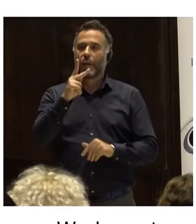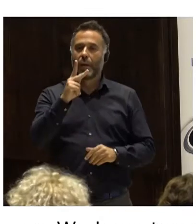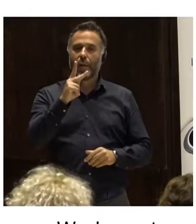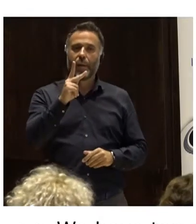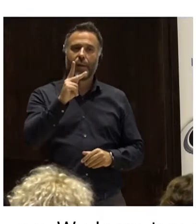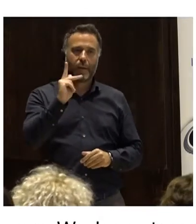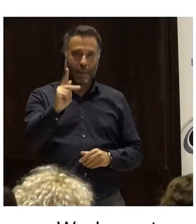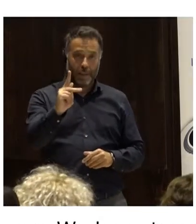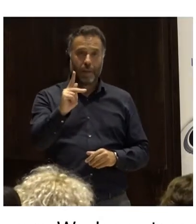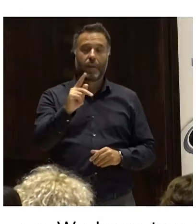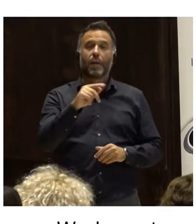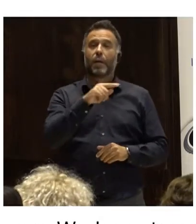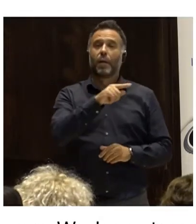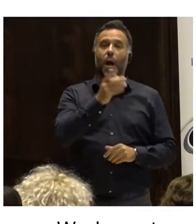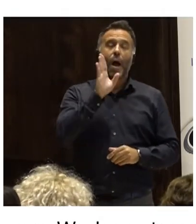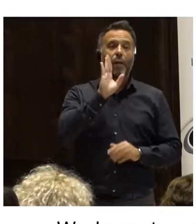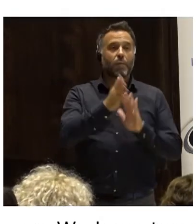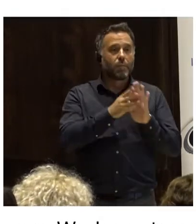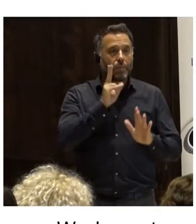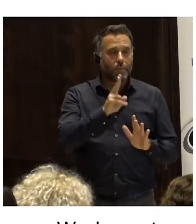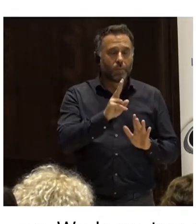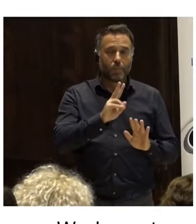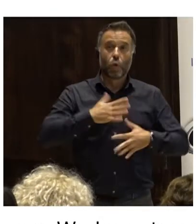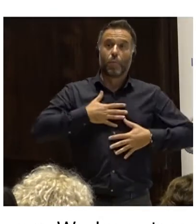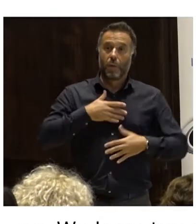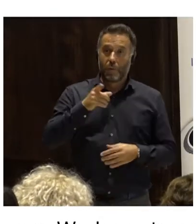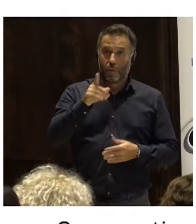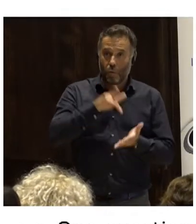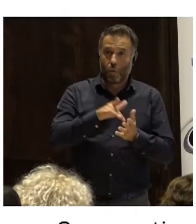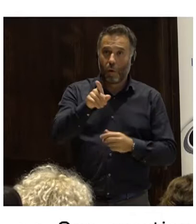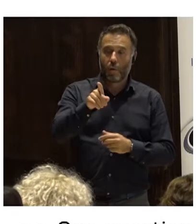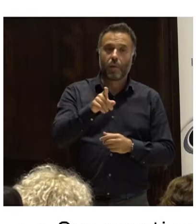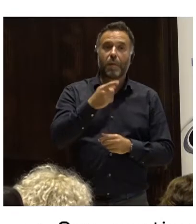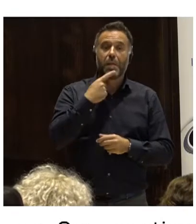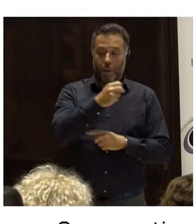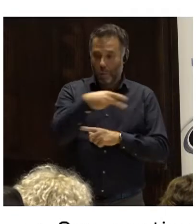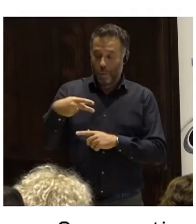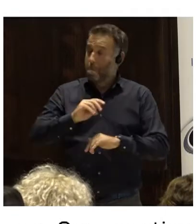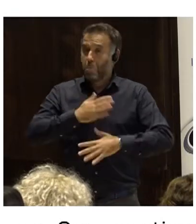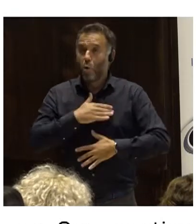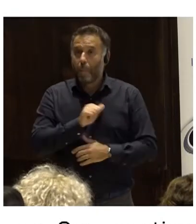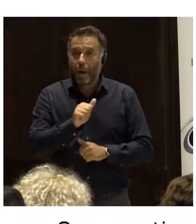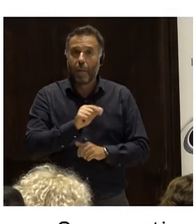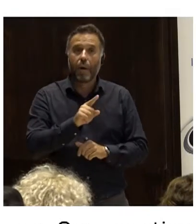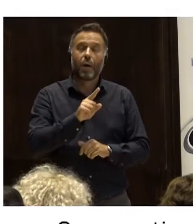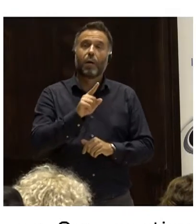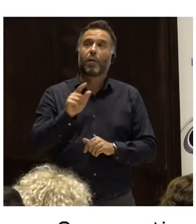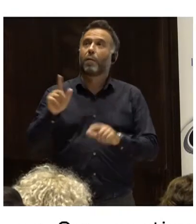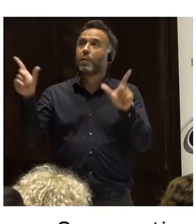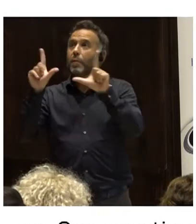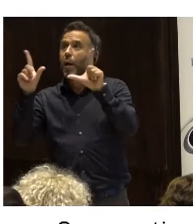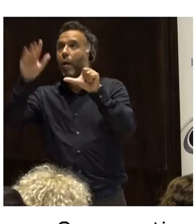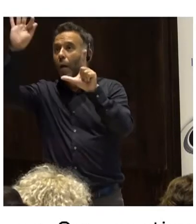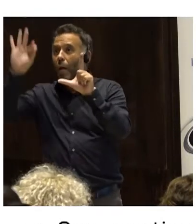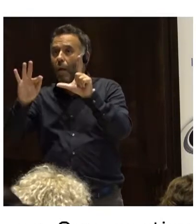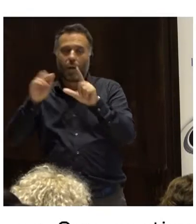that you found, well, the unexpected results that you found that simulations were just as effective